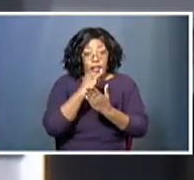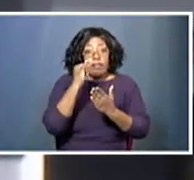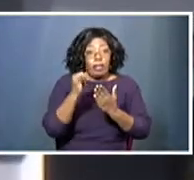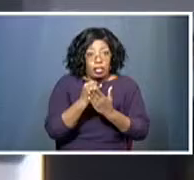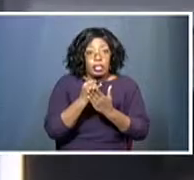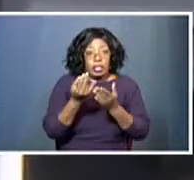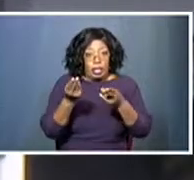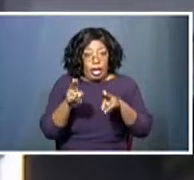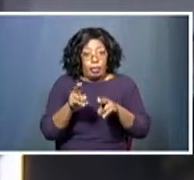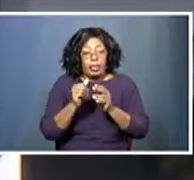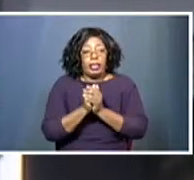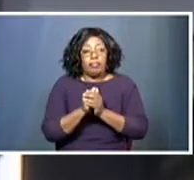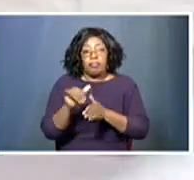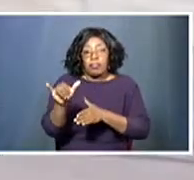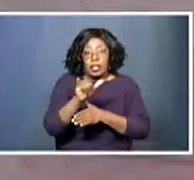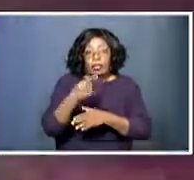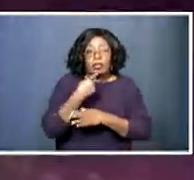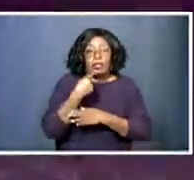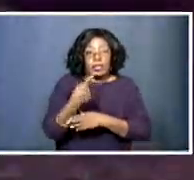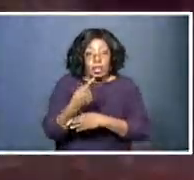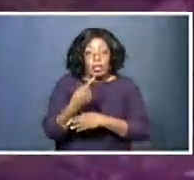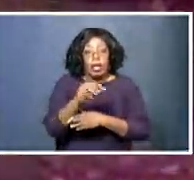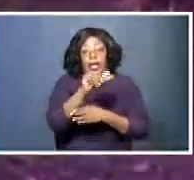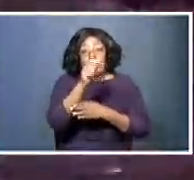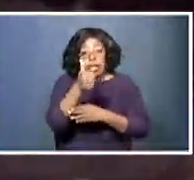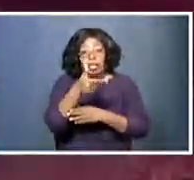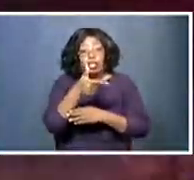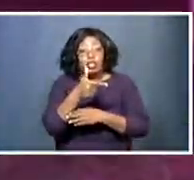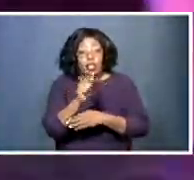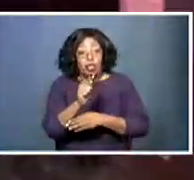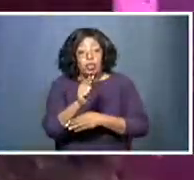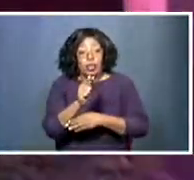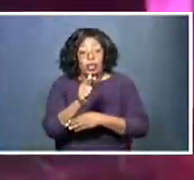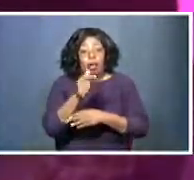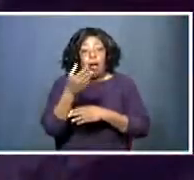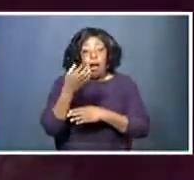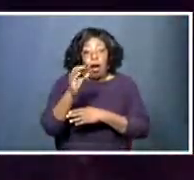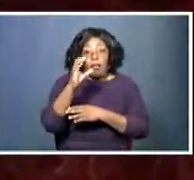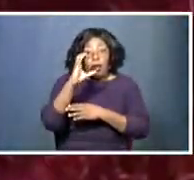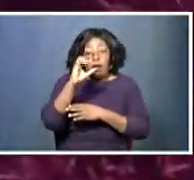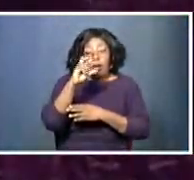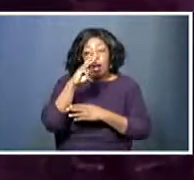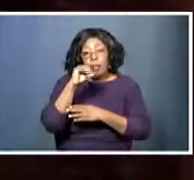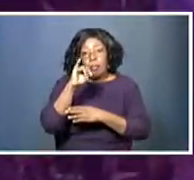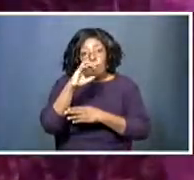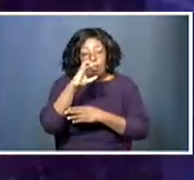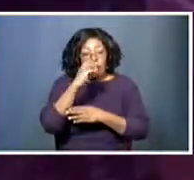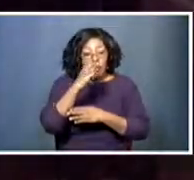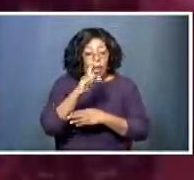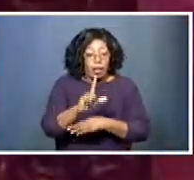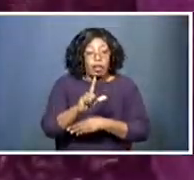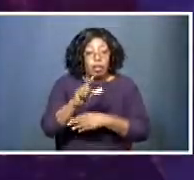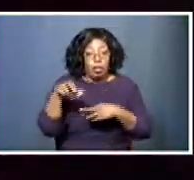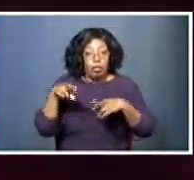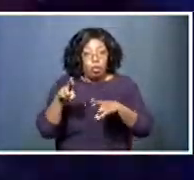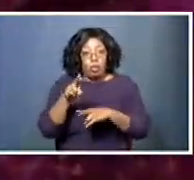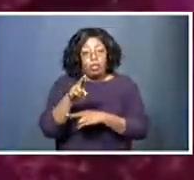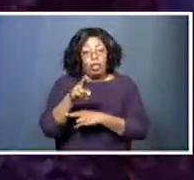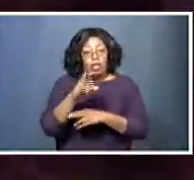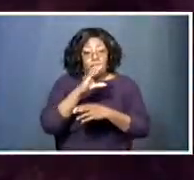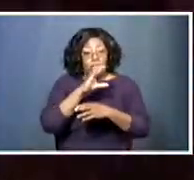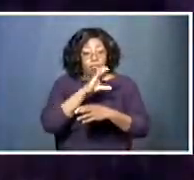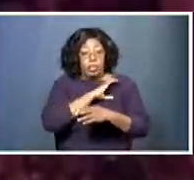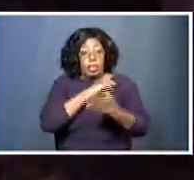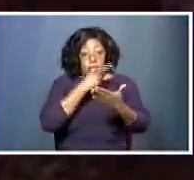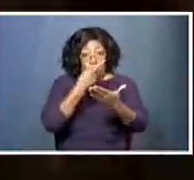investigations underway. The same to be said in the case of another shooting off Carmichael Road. When officers arrived there, they found a man wounded.